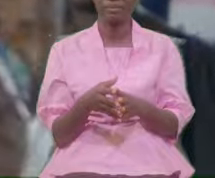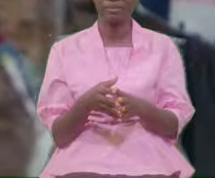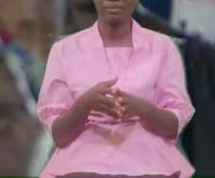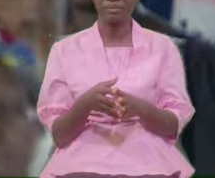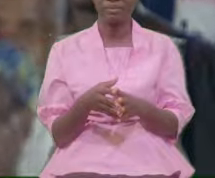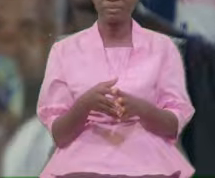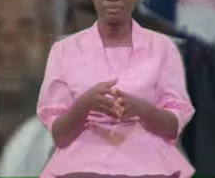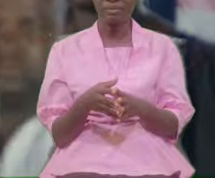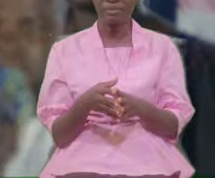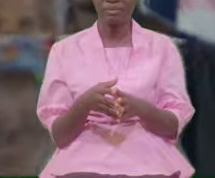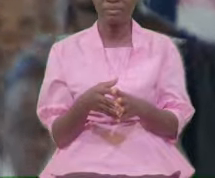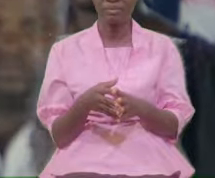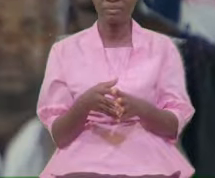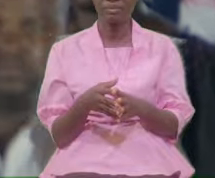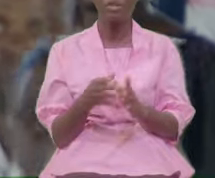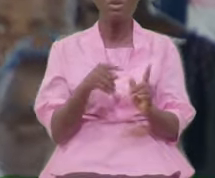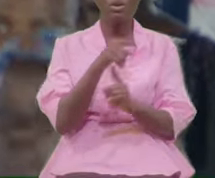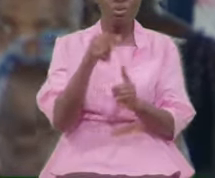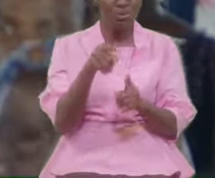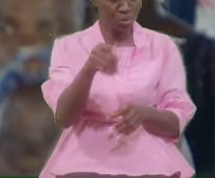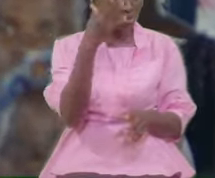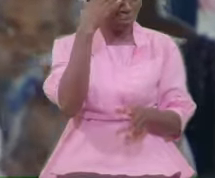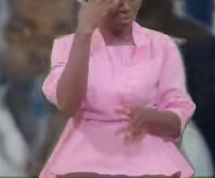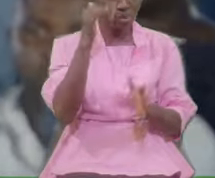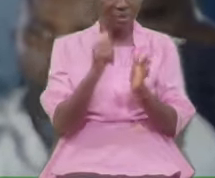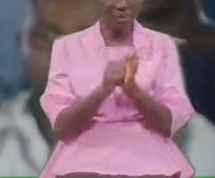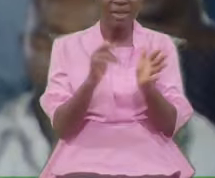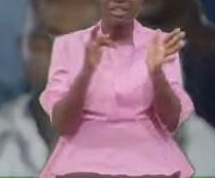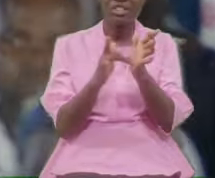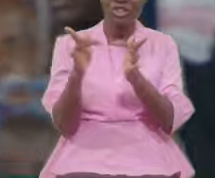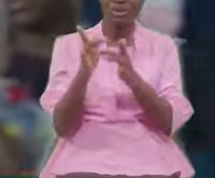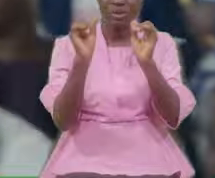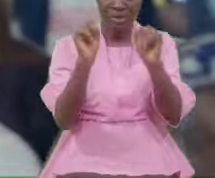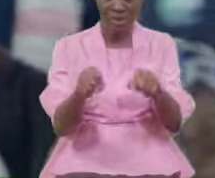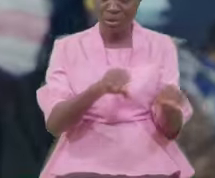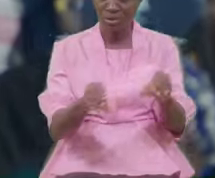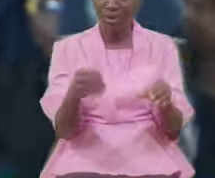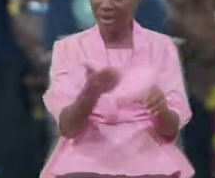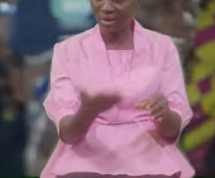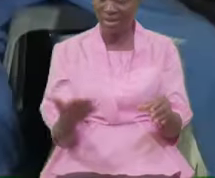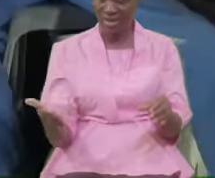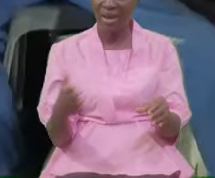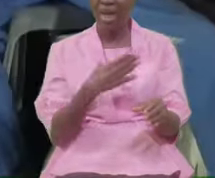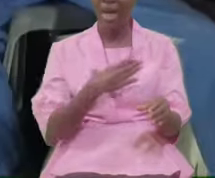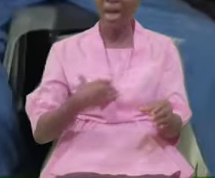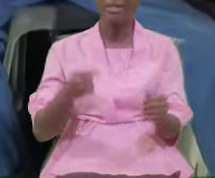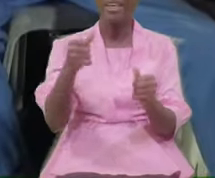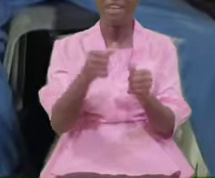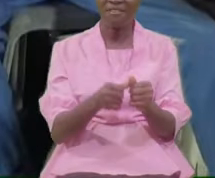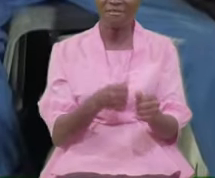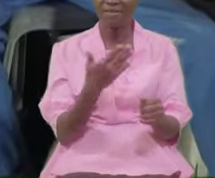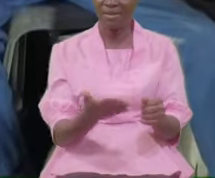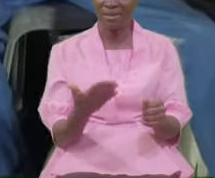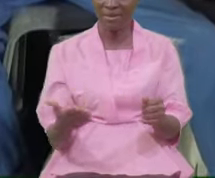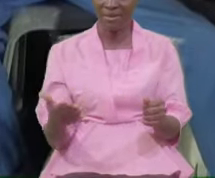walah When you know that Jesus can do anything and everything kung makabalo lang